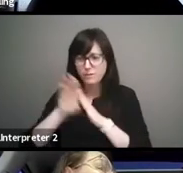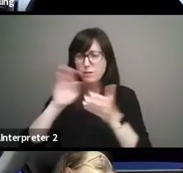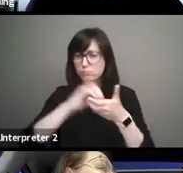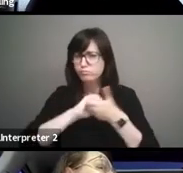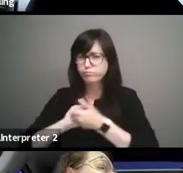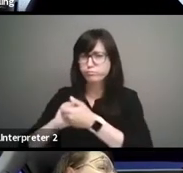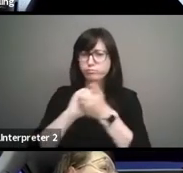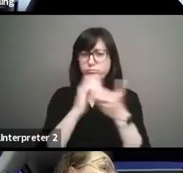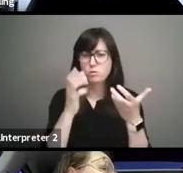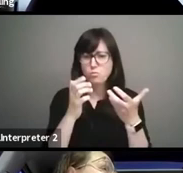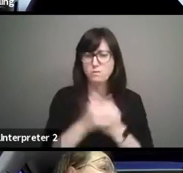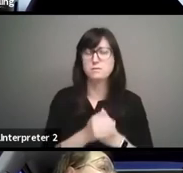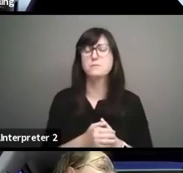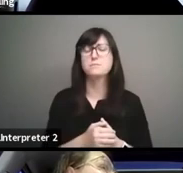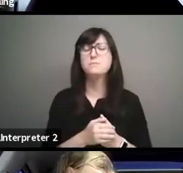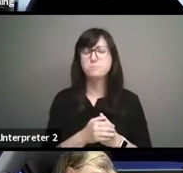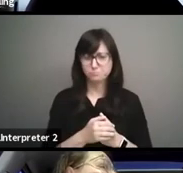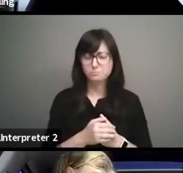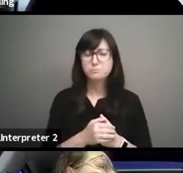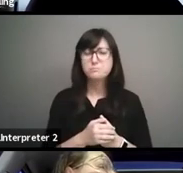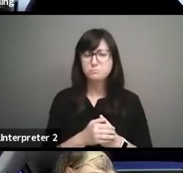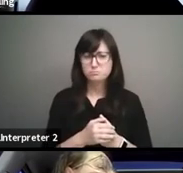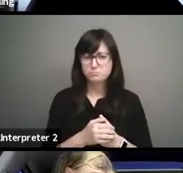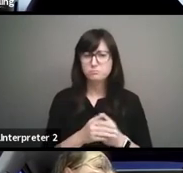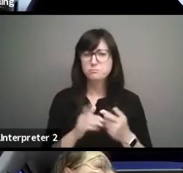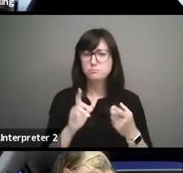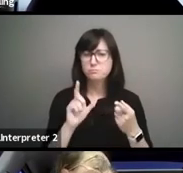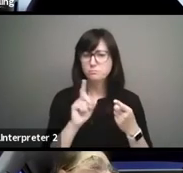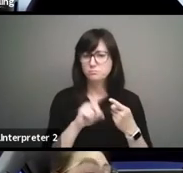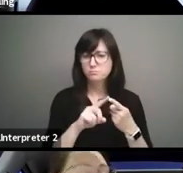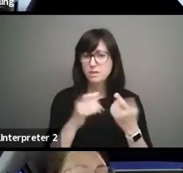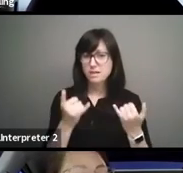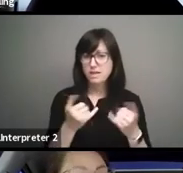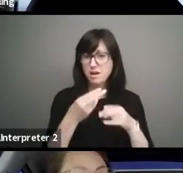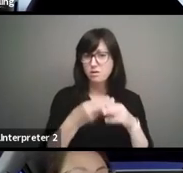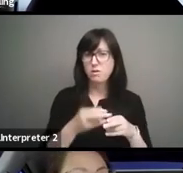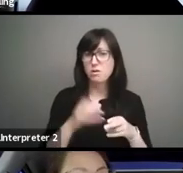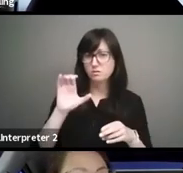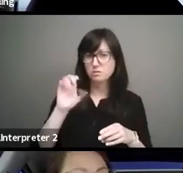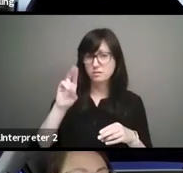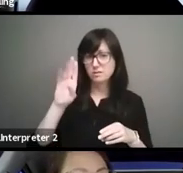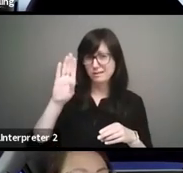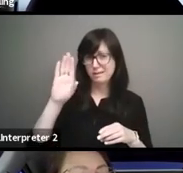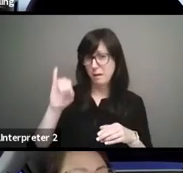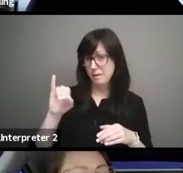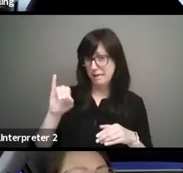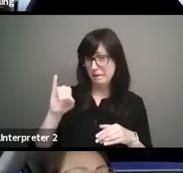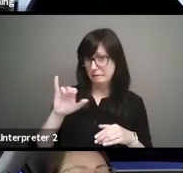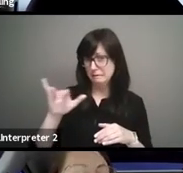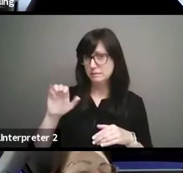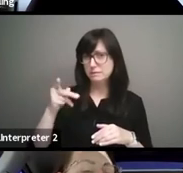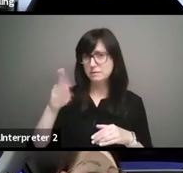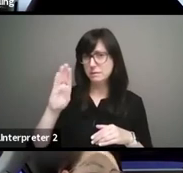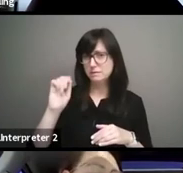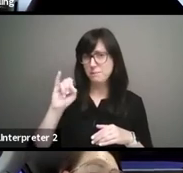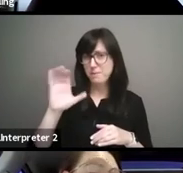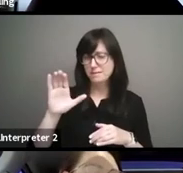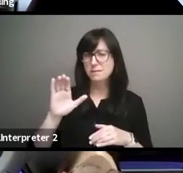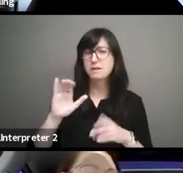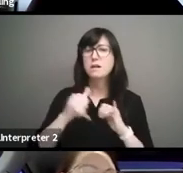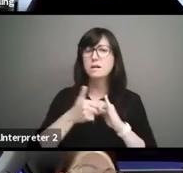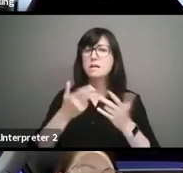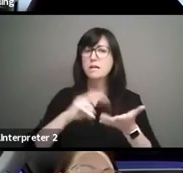And one of the initiatives that we're doing right now is called Kapitbisig, which translates to linking